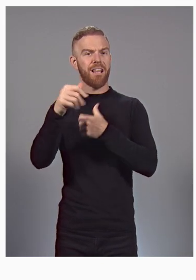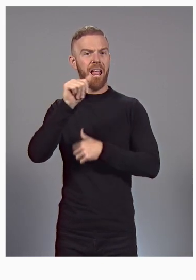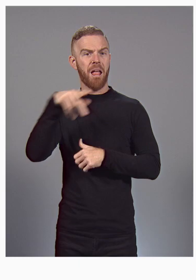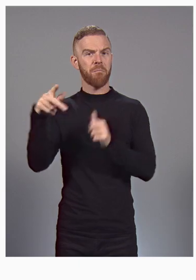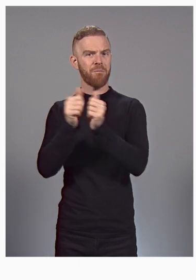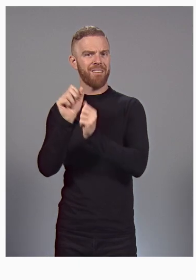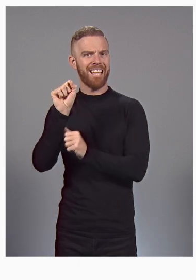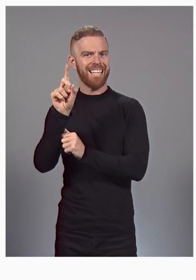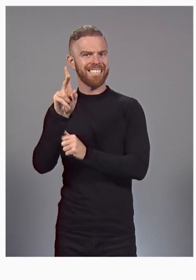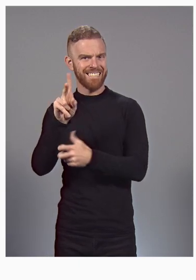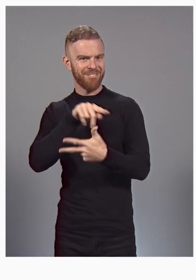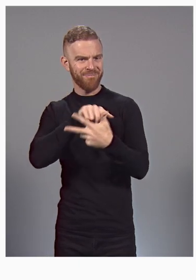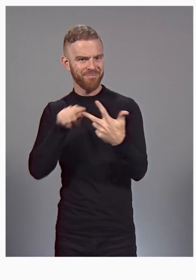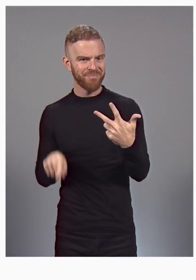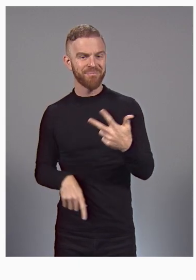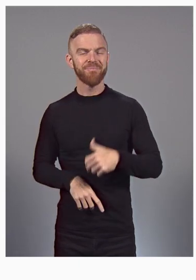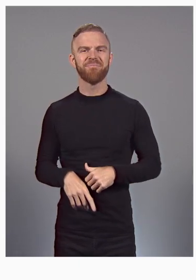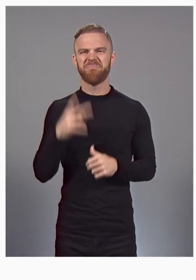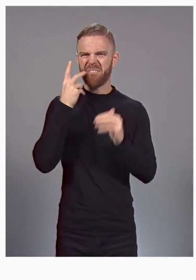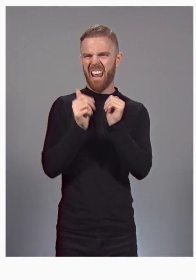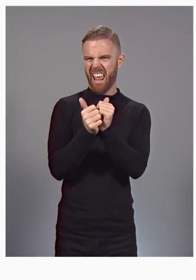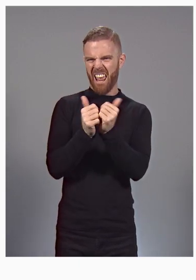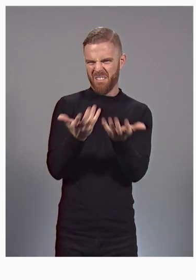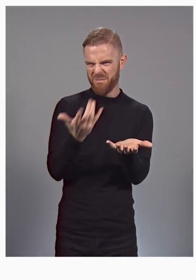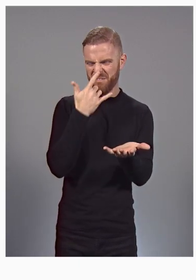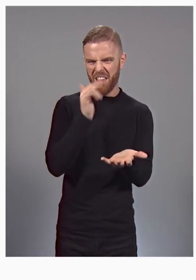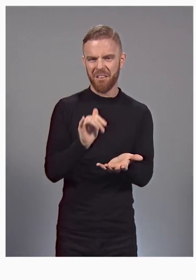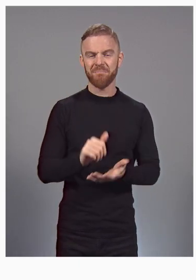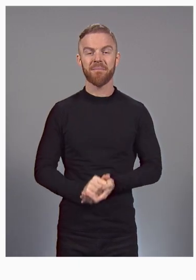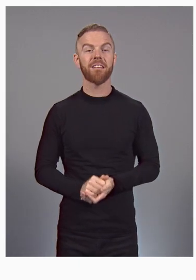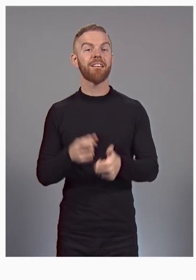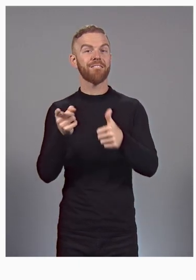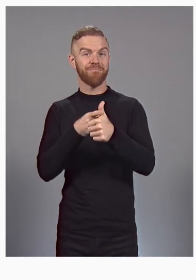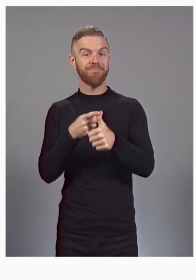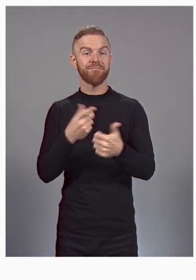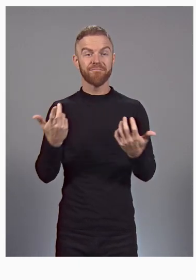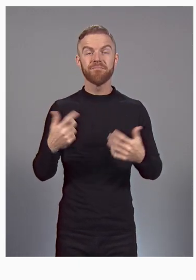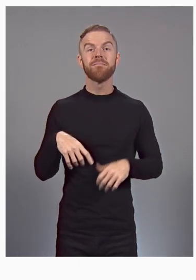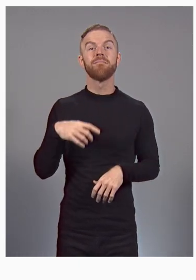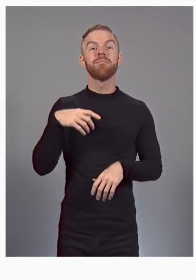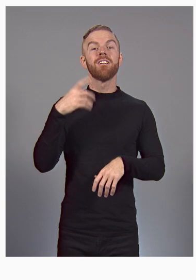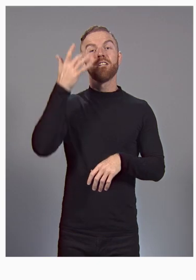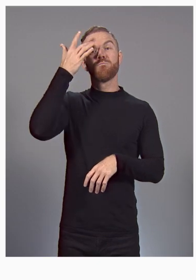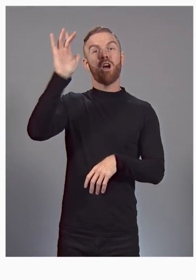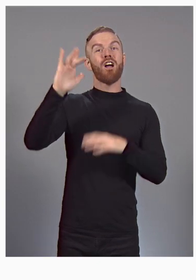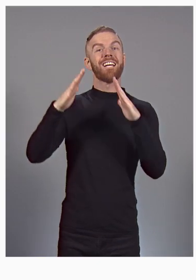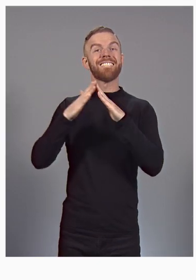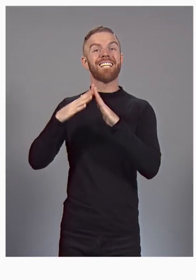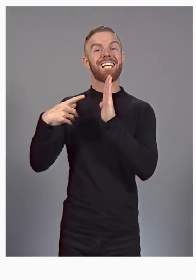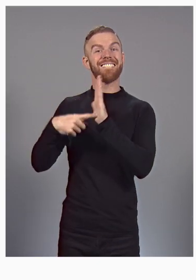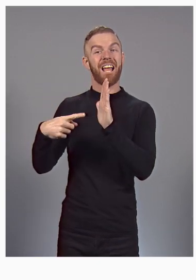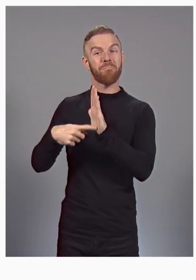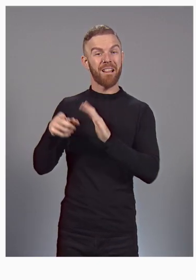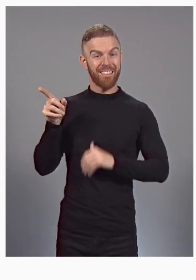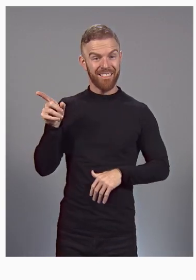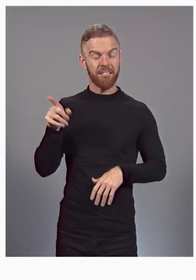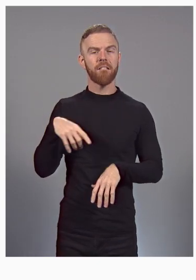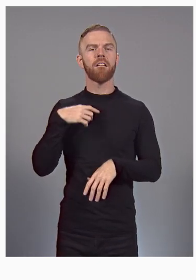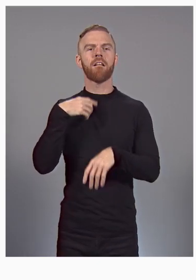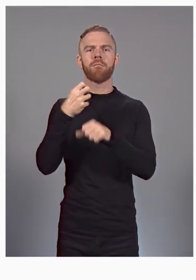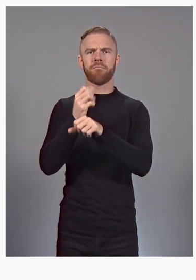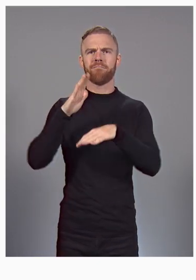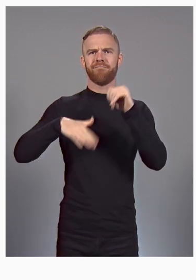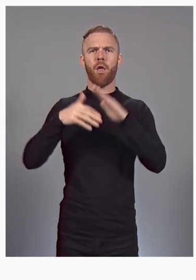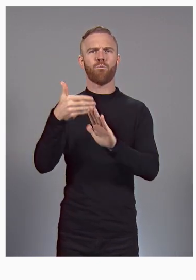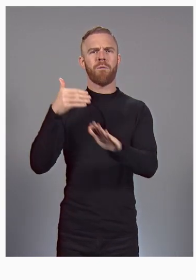SDKs. Let's see how. First, in the smart city example, we used a pre-built occupancy analytics